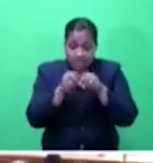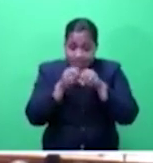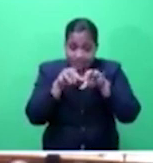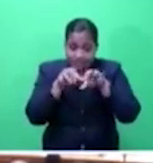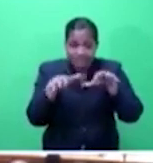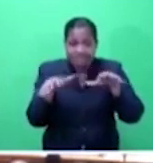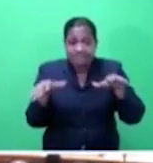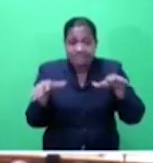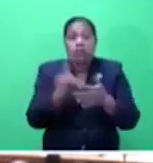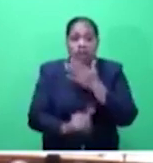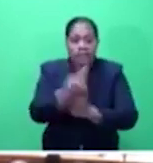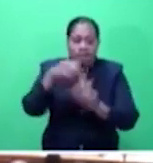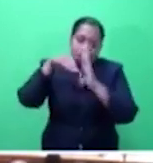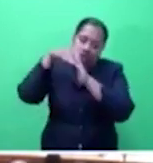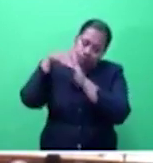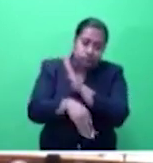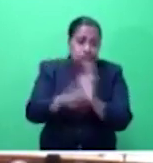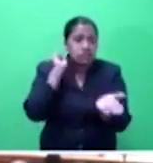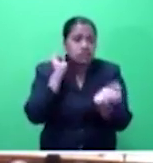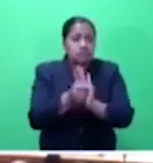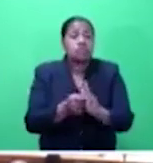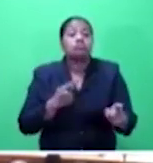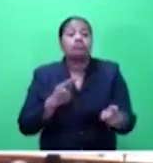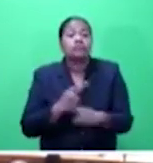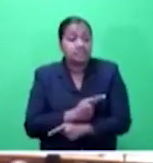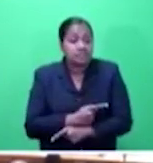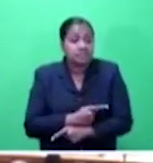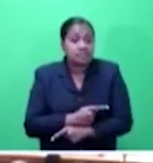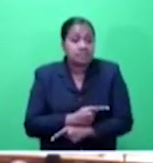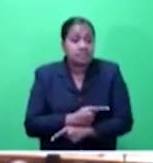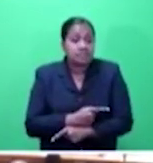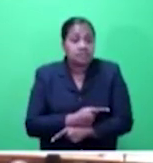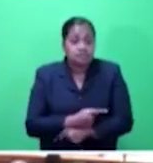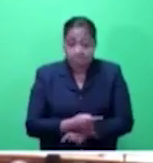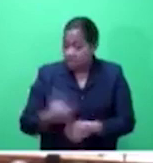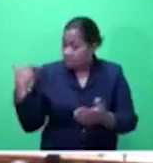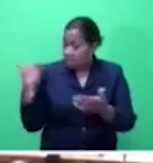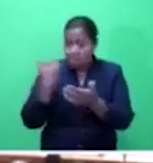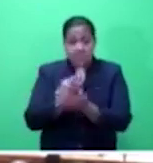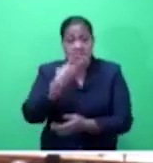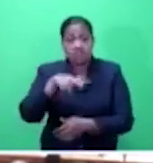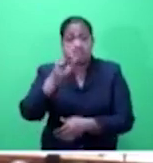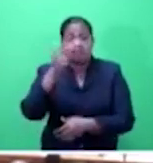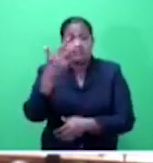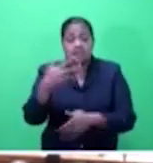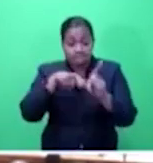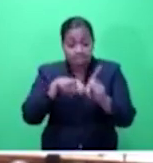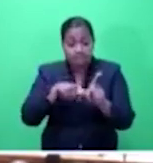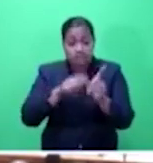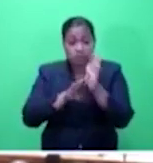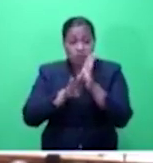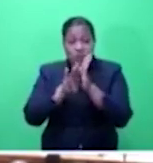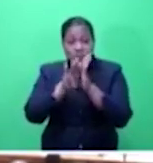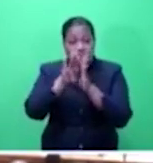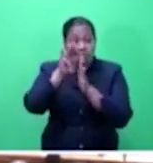in a matter of weeks. In a matter of weeks, 29 years of growth derailed in a matter of weeks. Our friends in